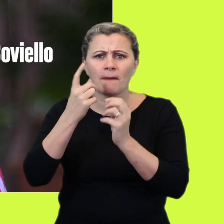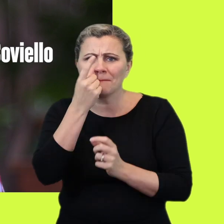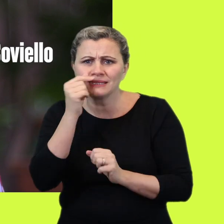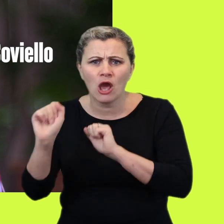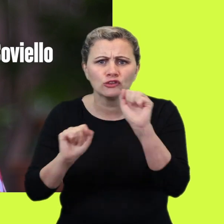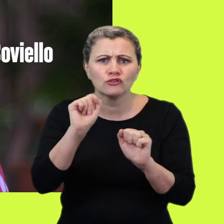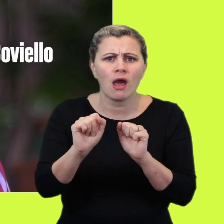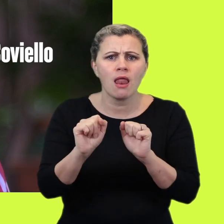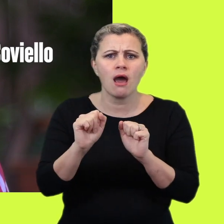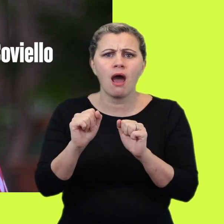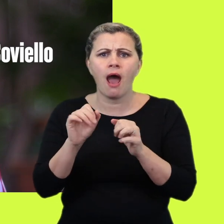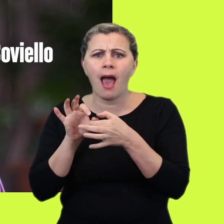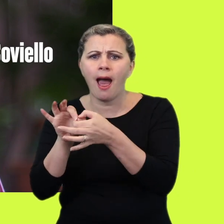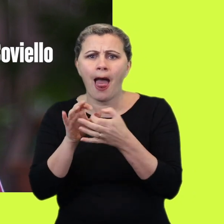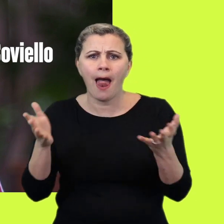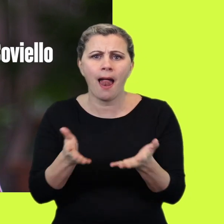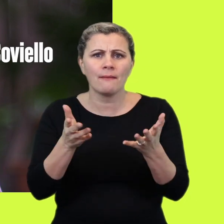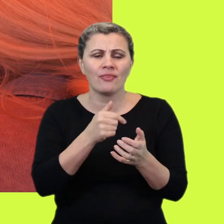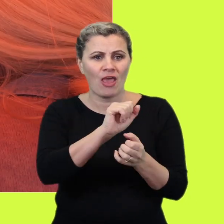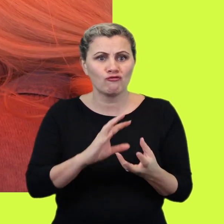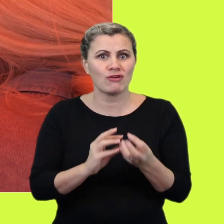people heal through their own creativity.